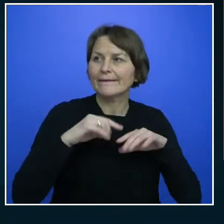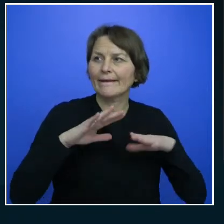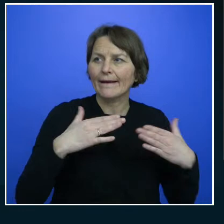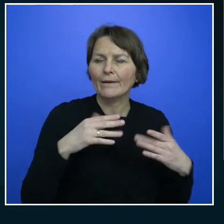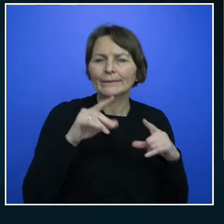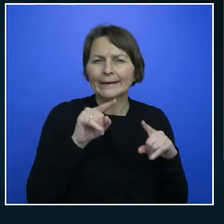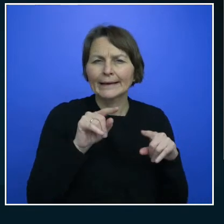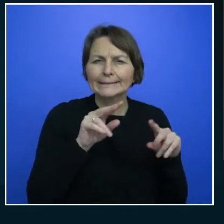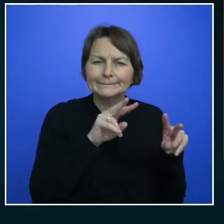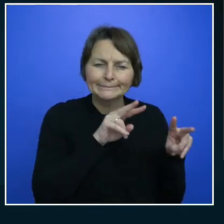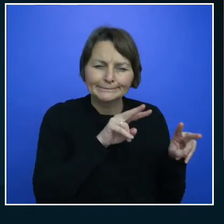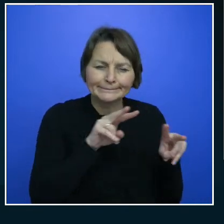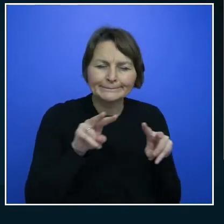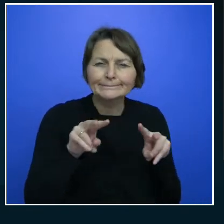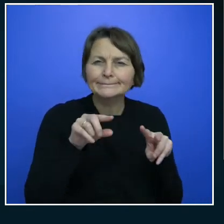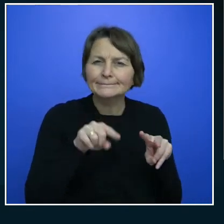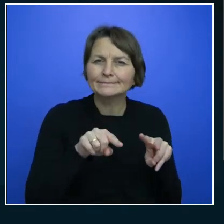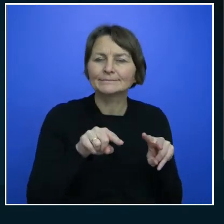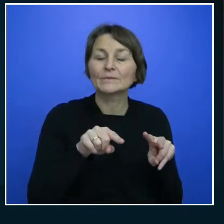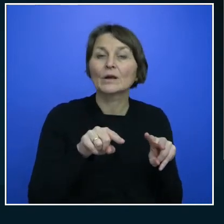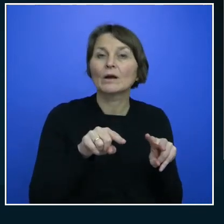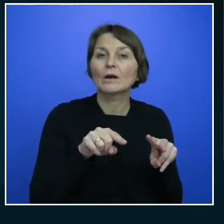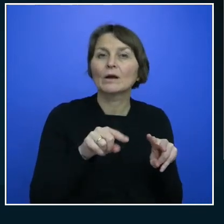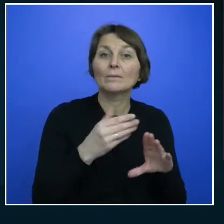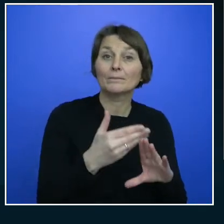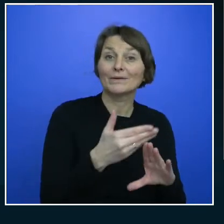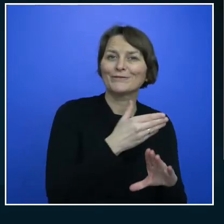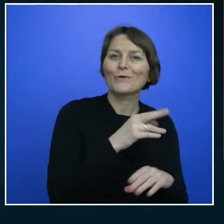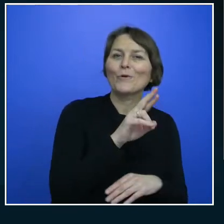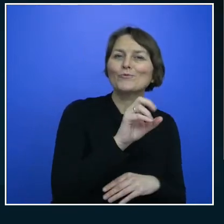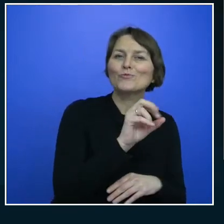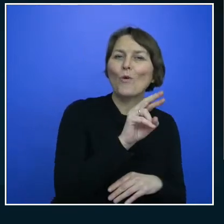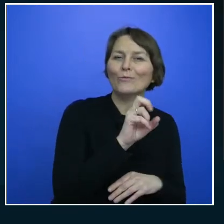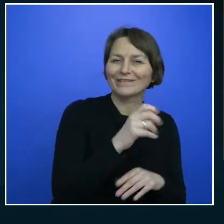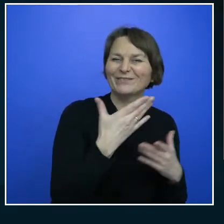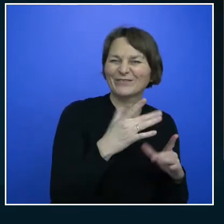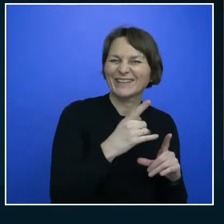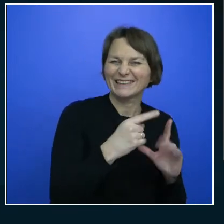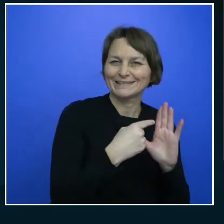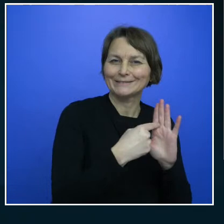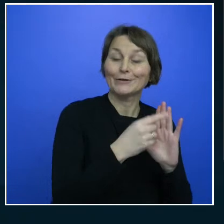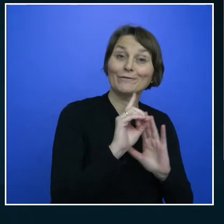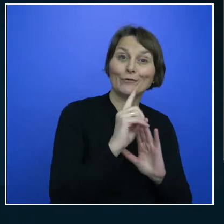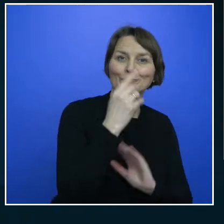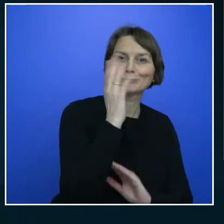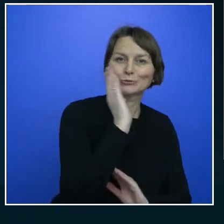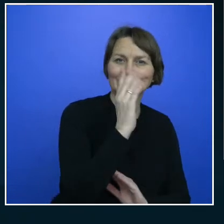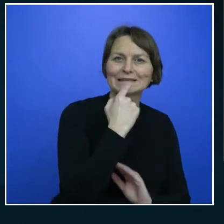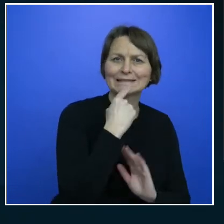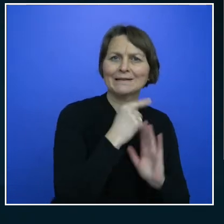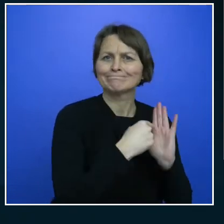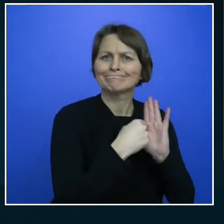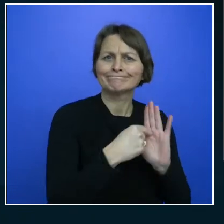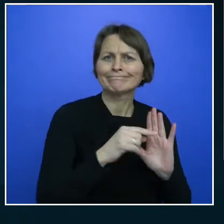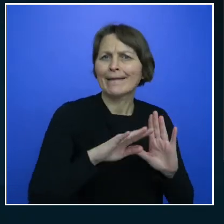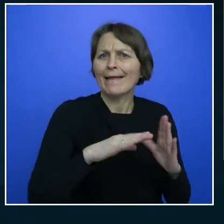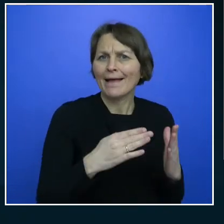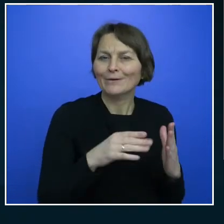your what Rory also showed in the beginning of the page.